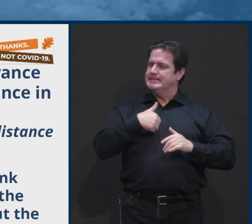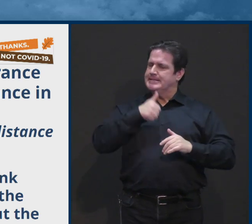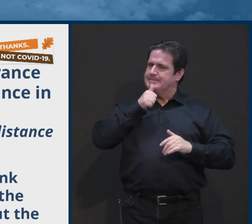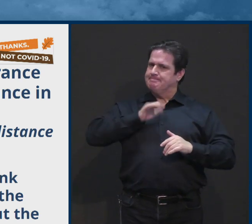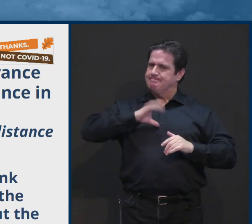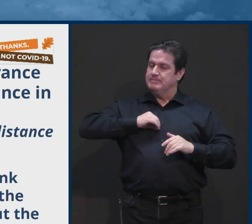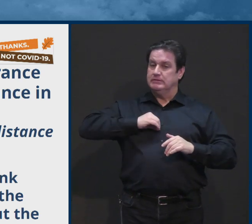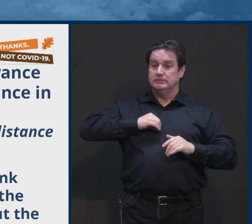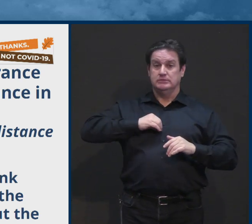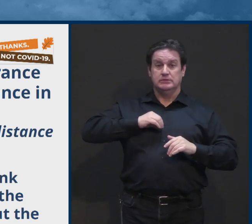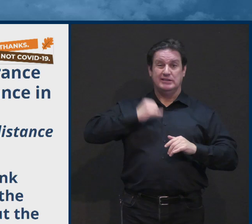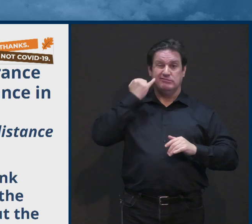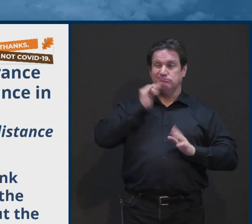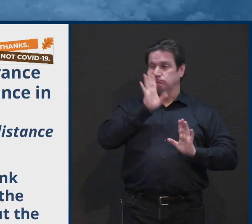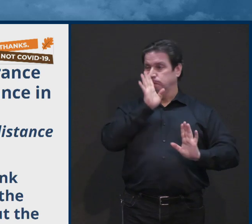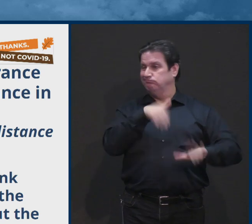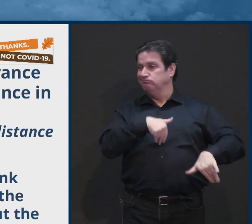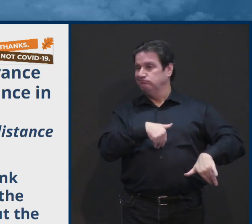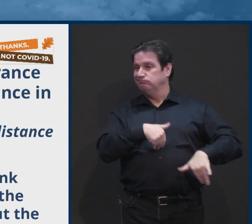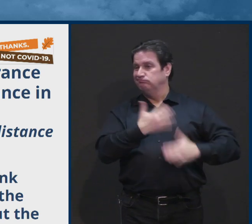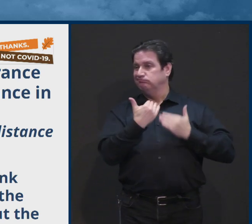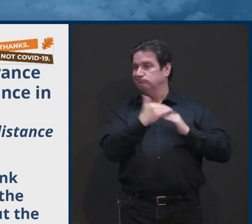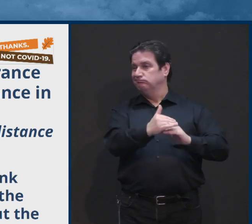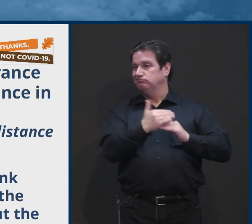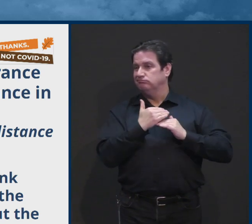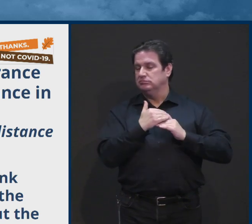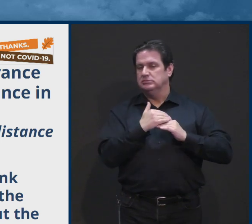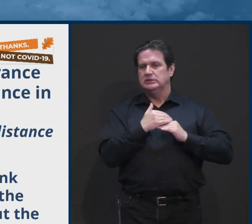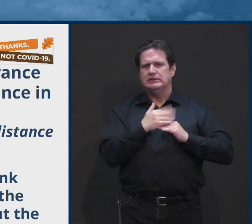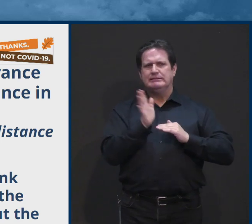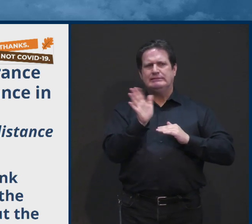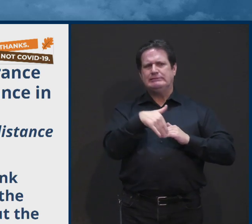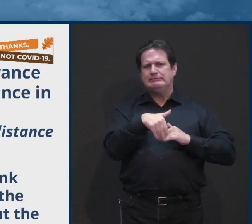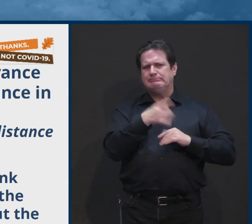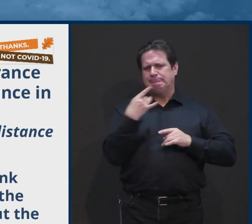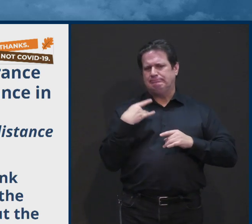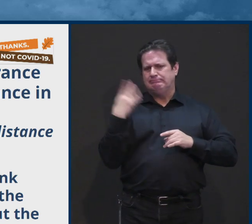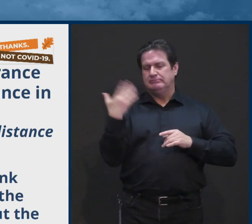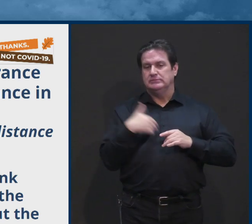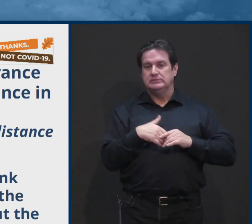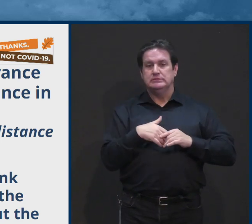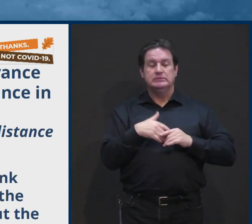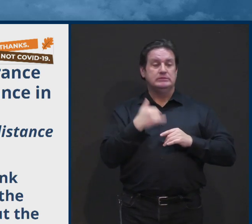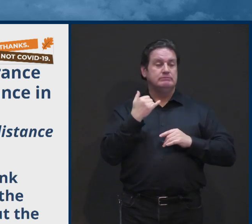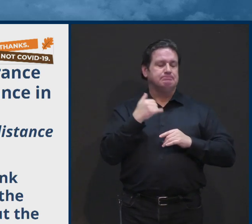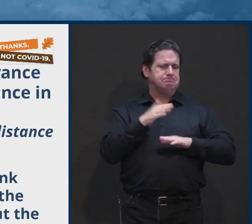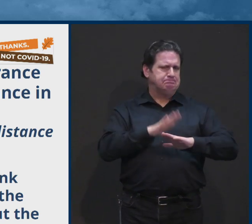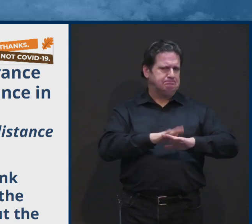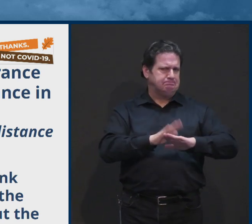tolerance for establishments that are out of compliance. I've been advised that